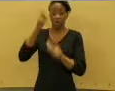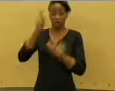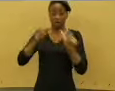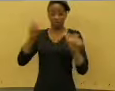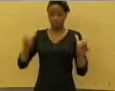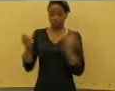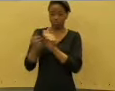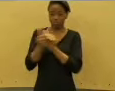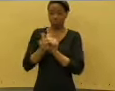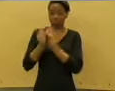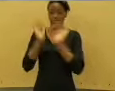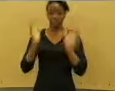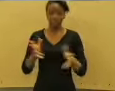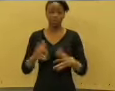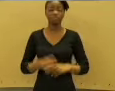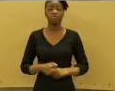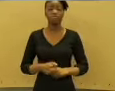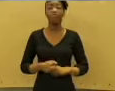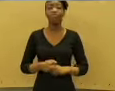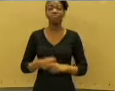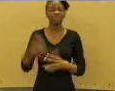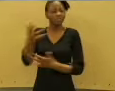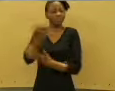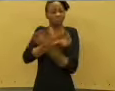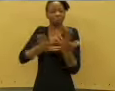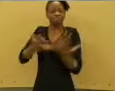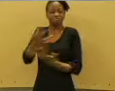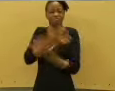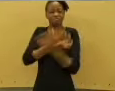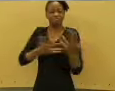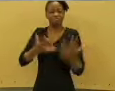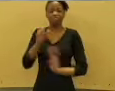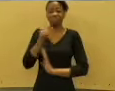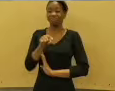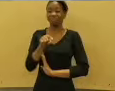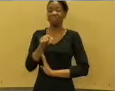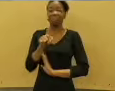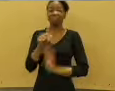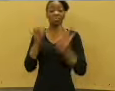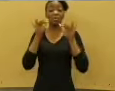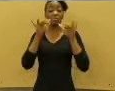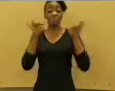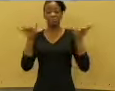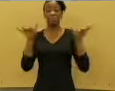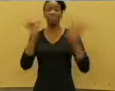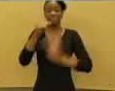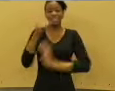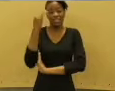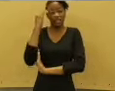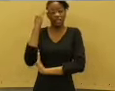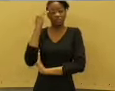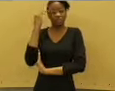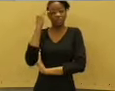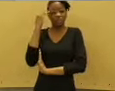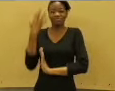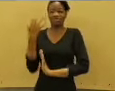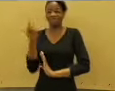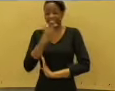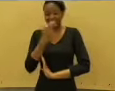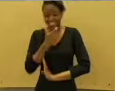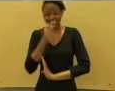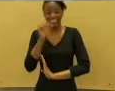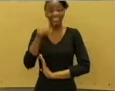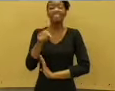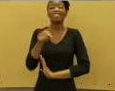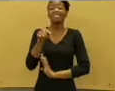that it's the way we socialized. So with people who are, and I know it's because you are at the center,